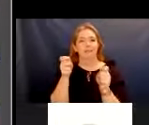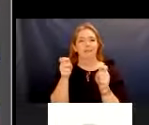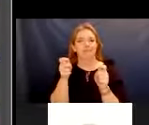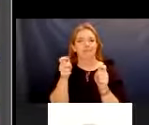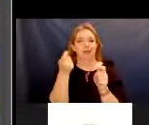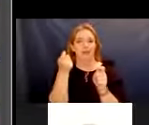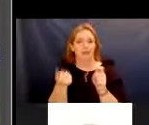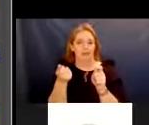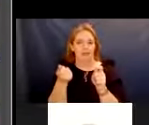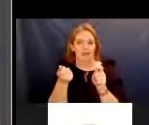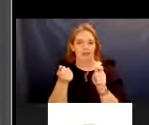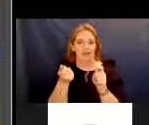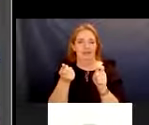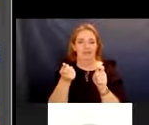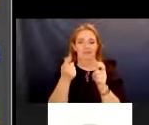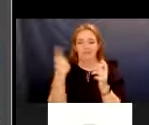changed, amended